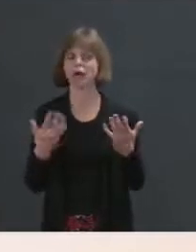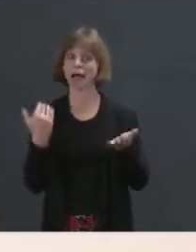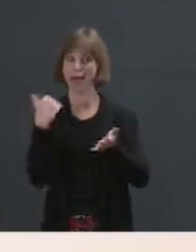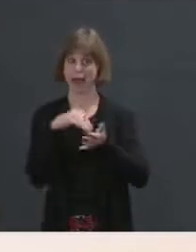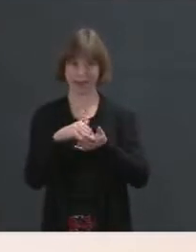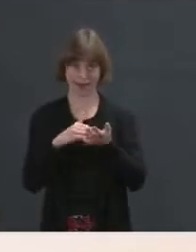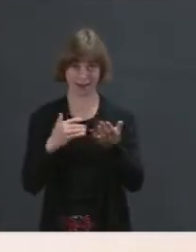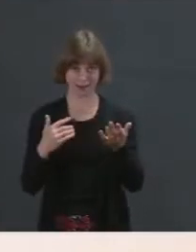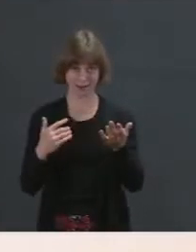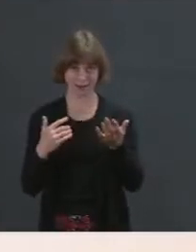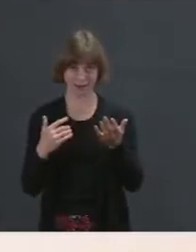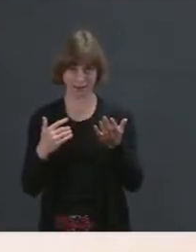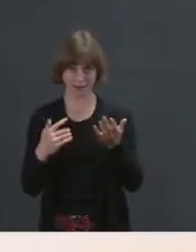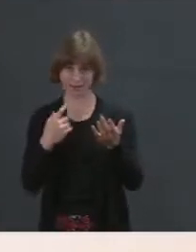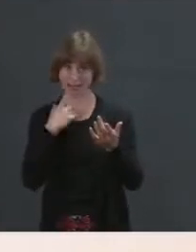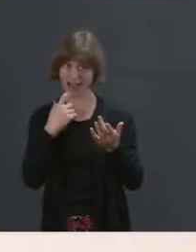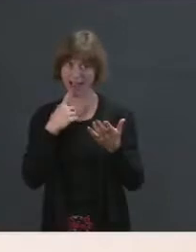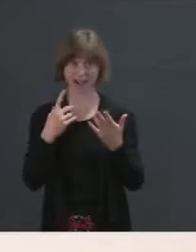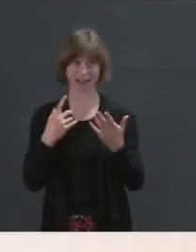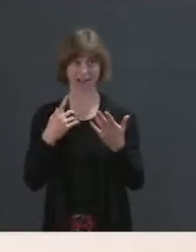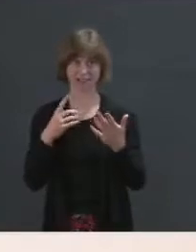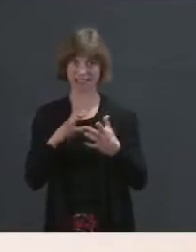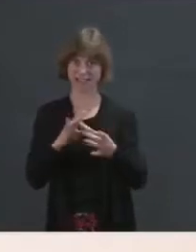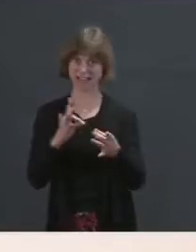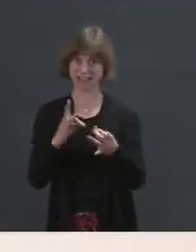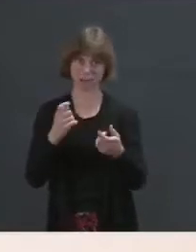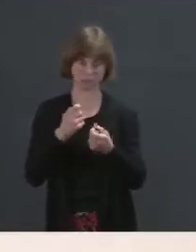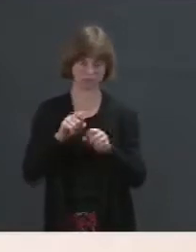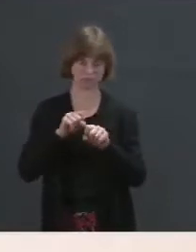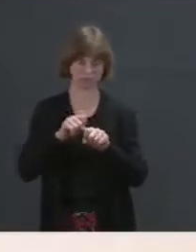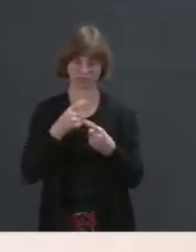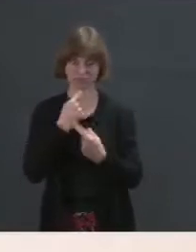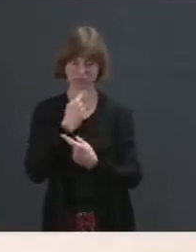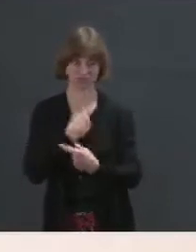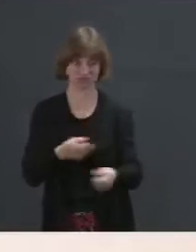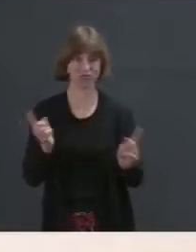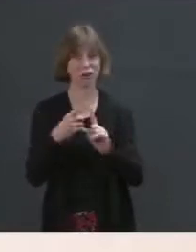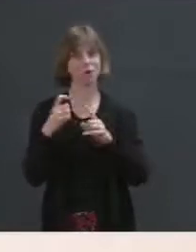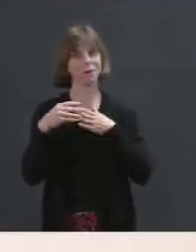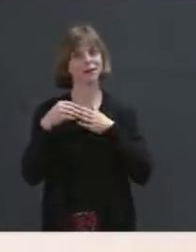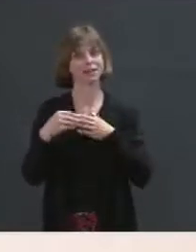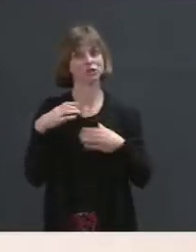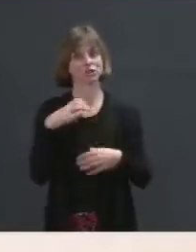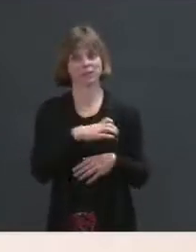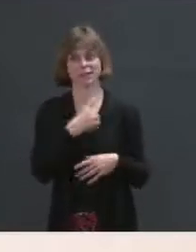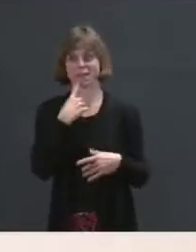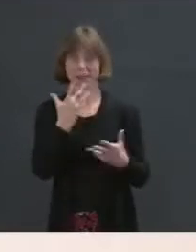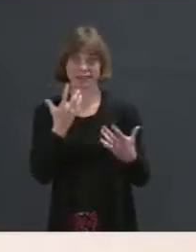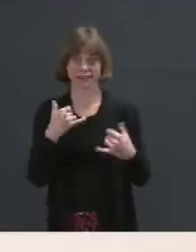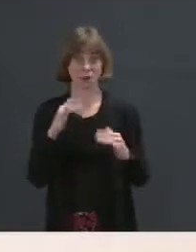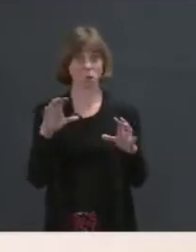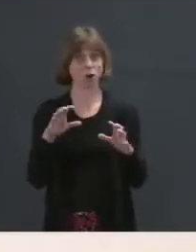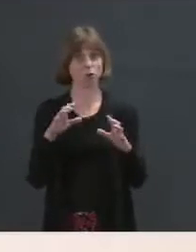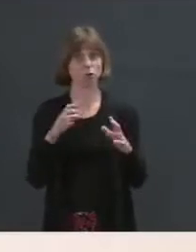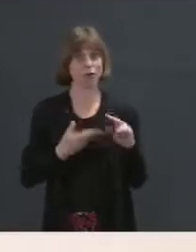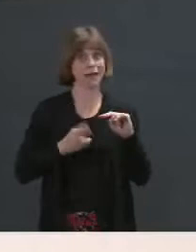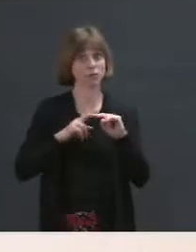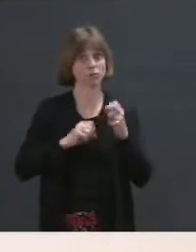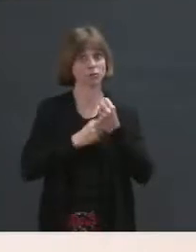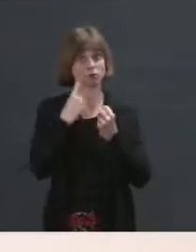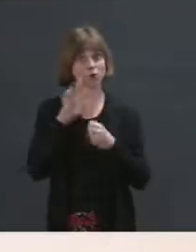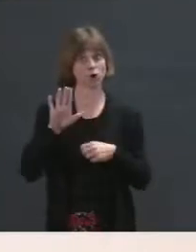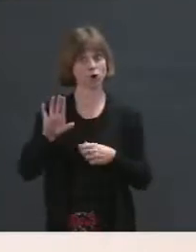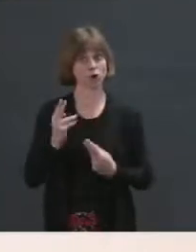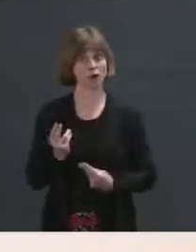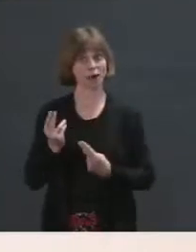the leadership of the committee conveying clearly that they wanted to continue to do work to build support for her nomination. Does the White House see this